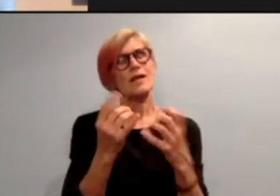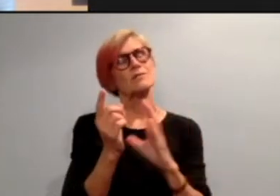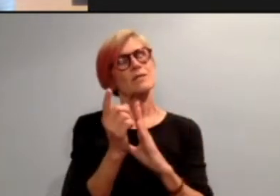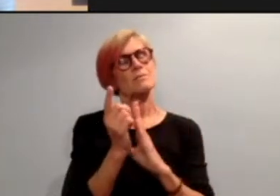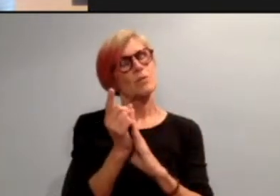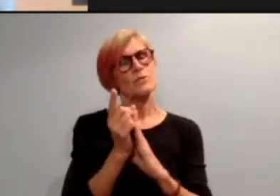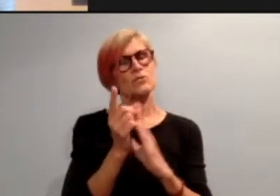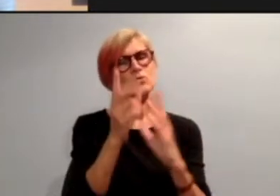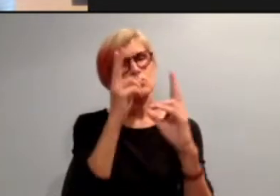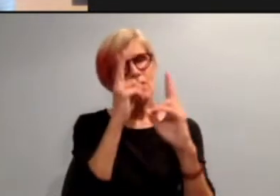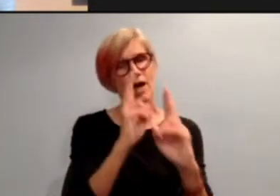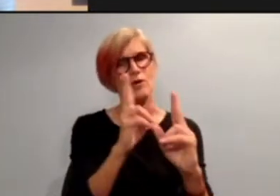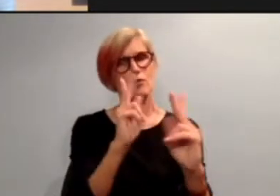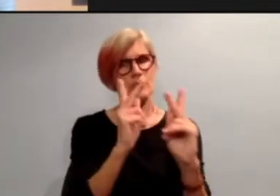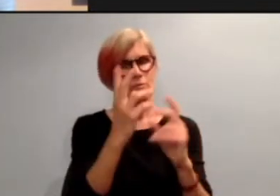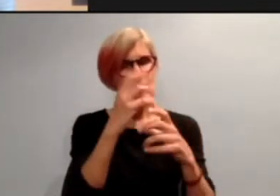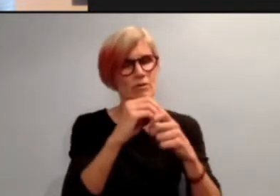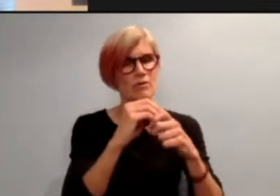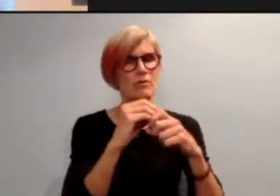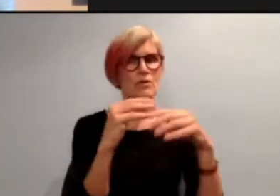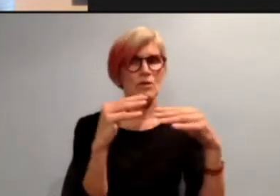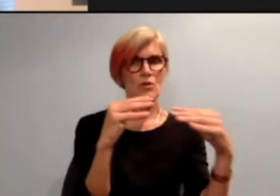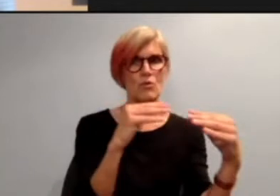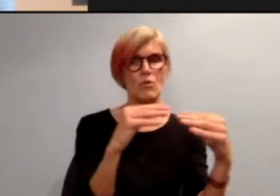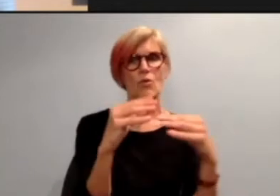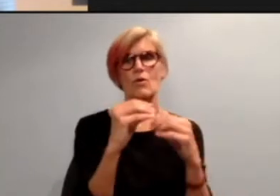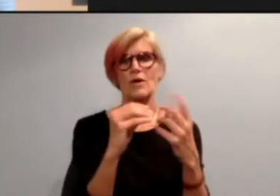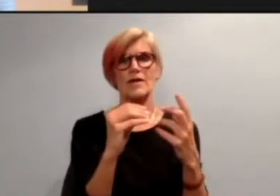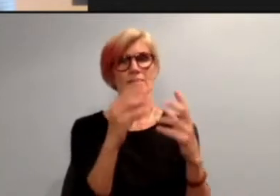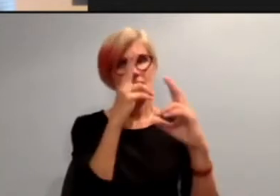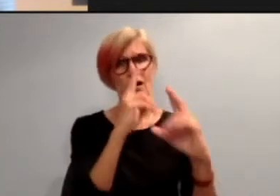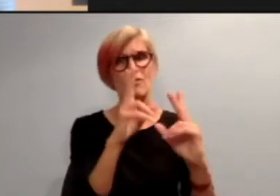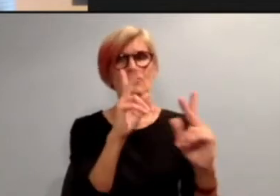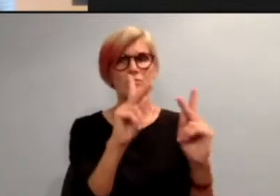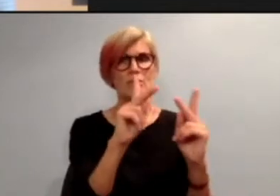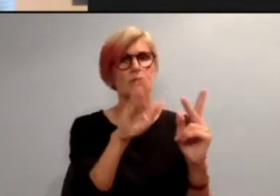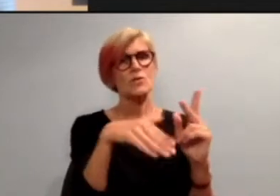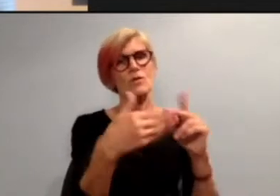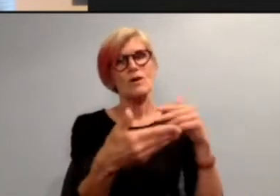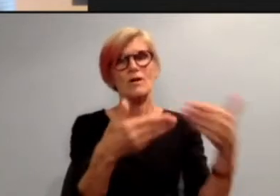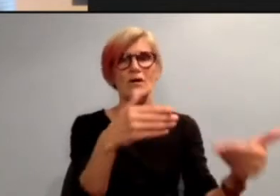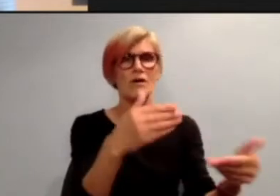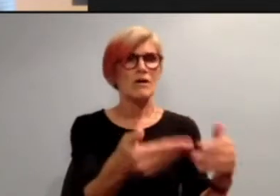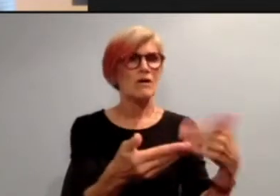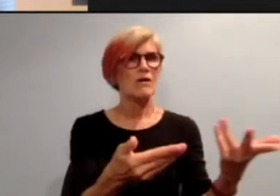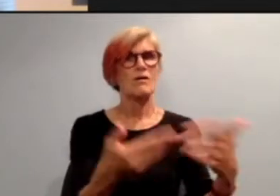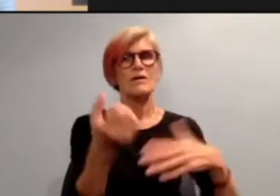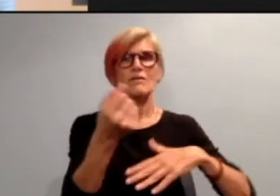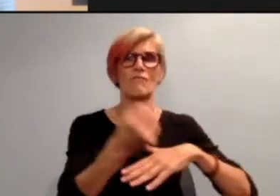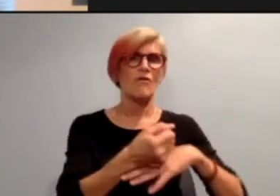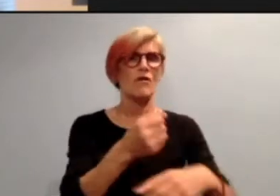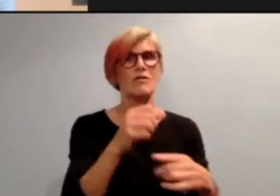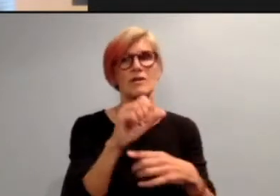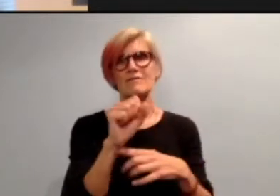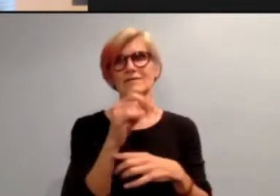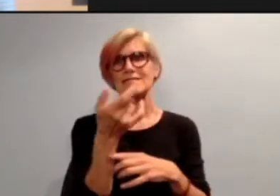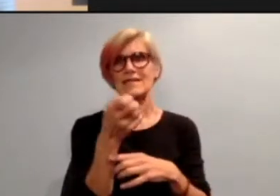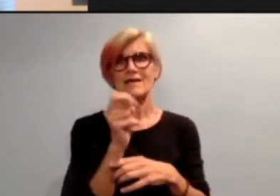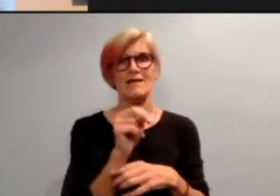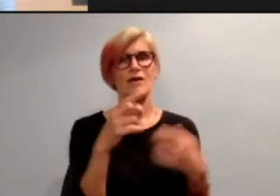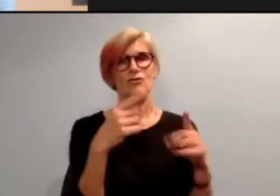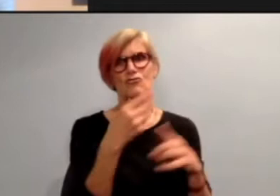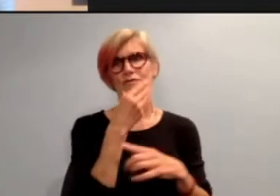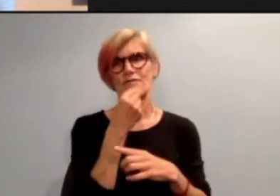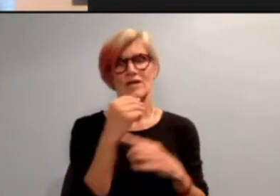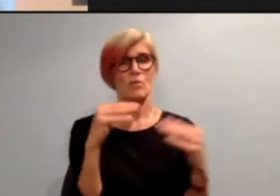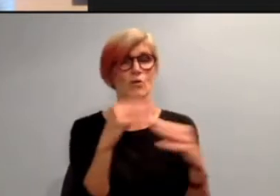lives that we lost during the war of the fall of Saigon and during the Vietnam War. It is because of them that I am here